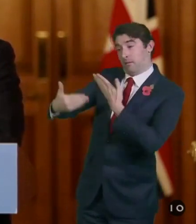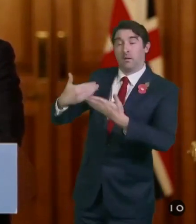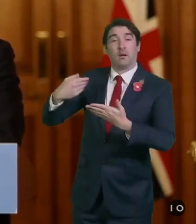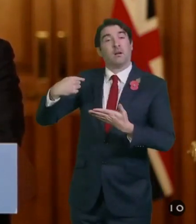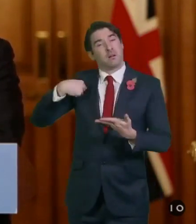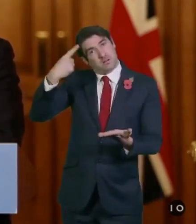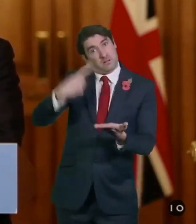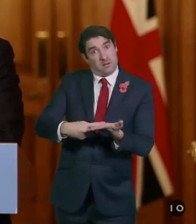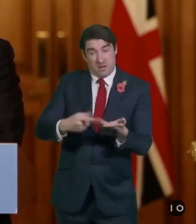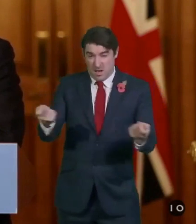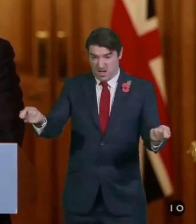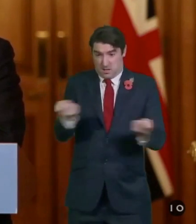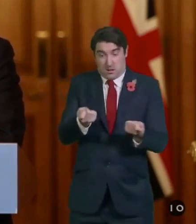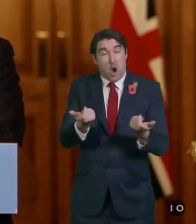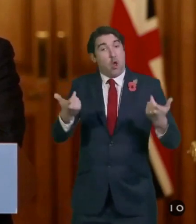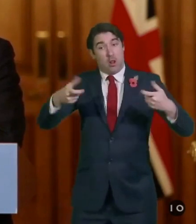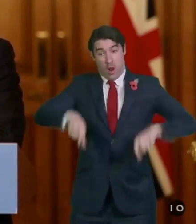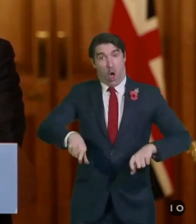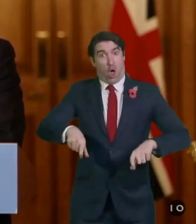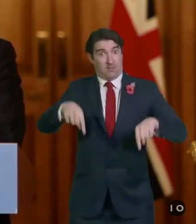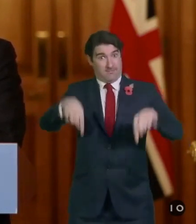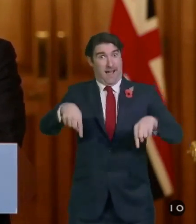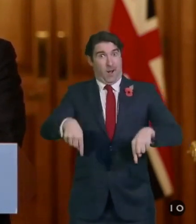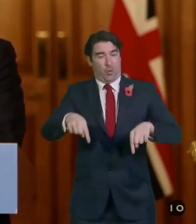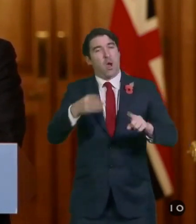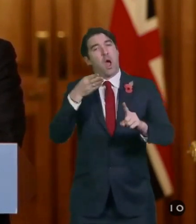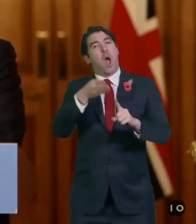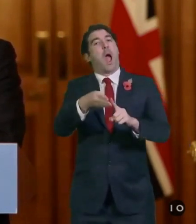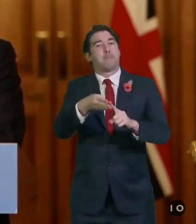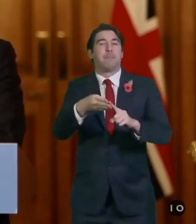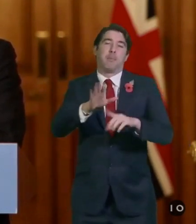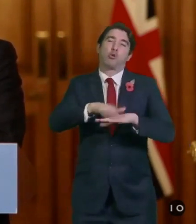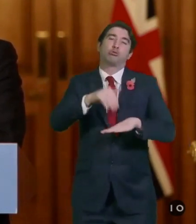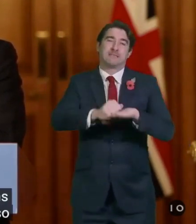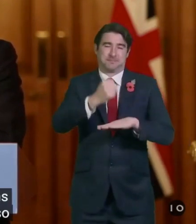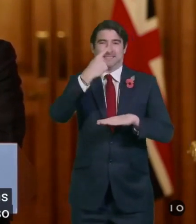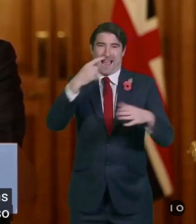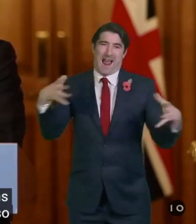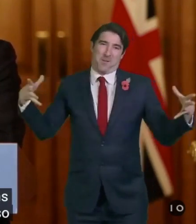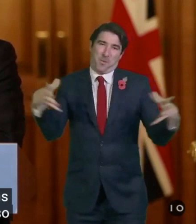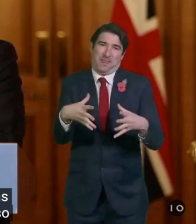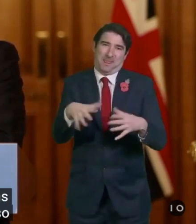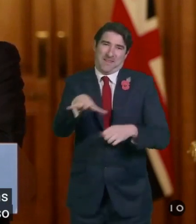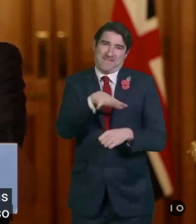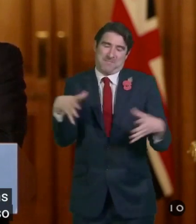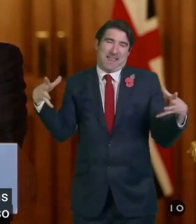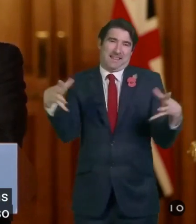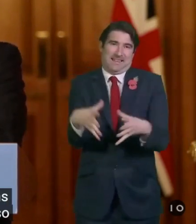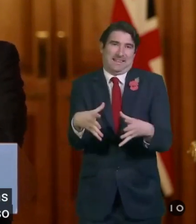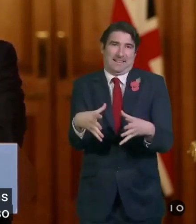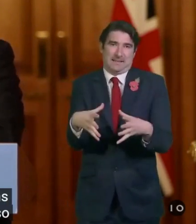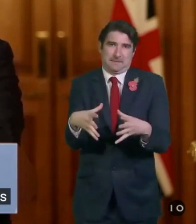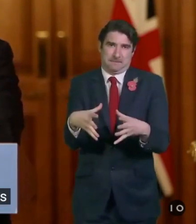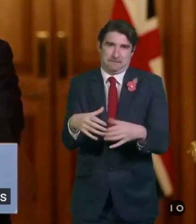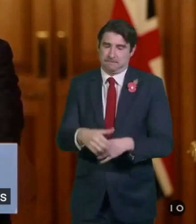together. My priority, our priority, remains keeping people in education, so childcare, early years